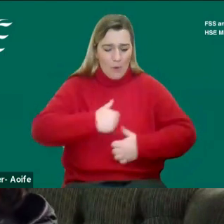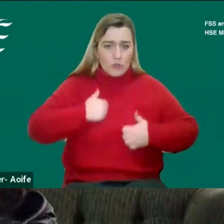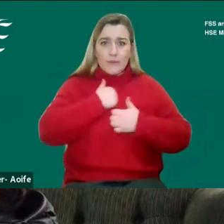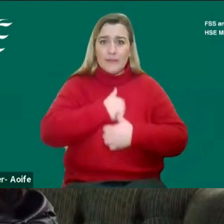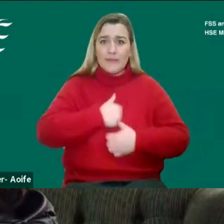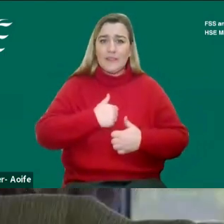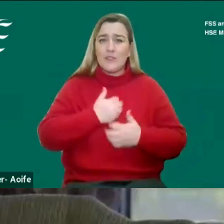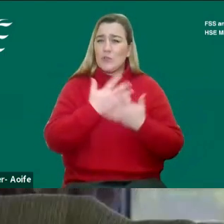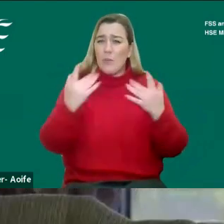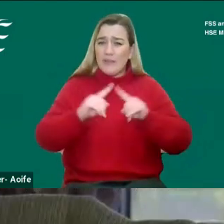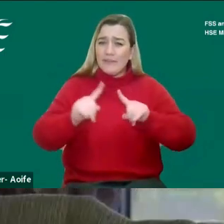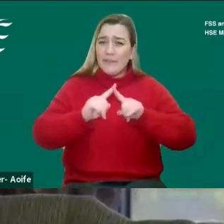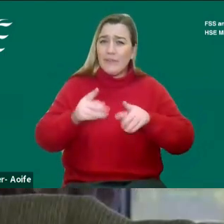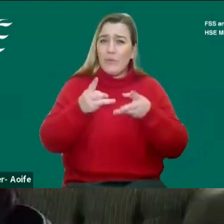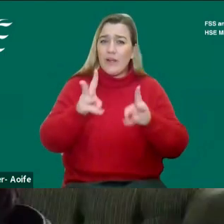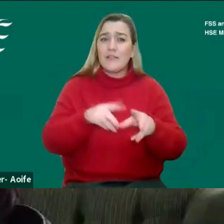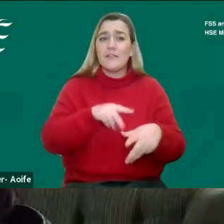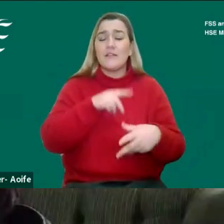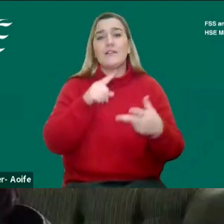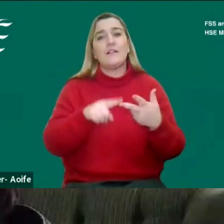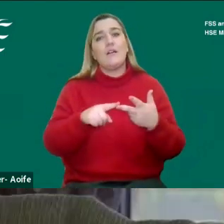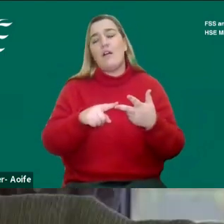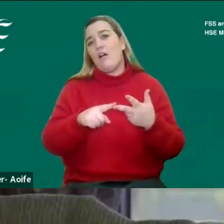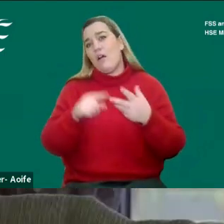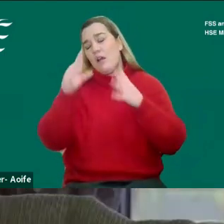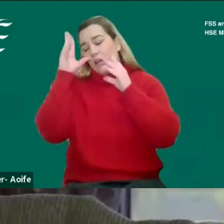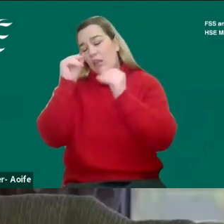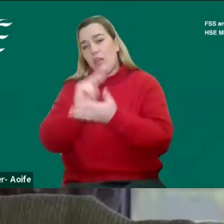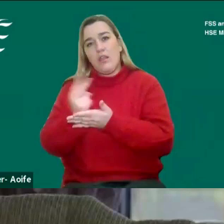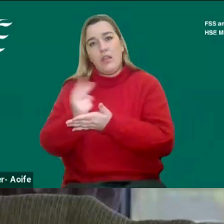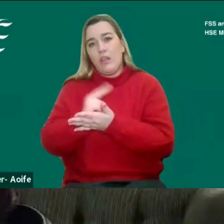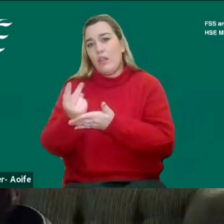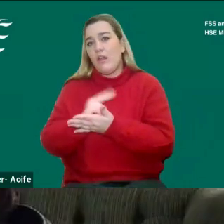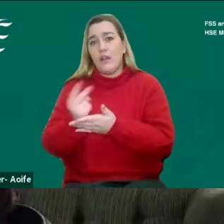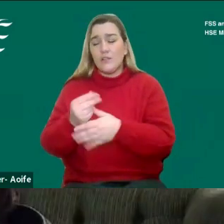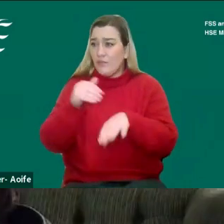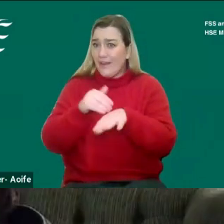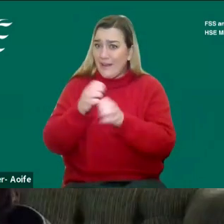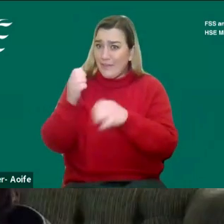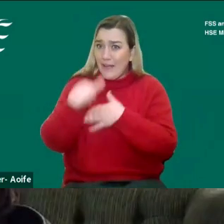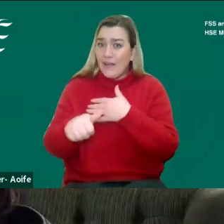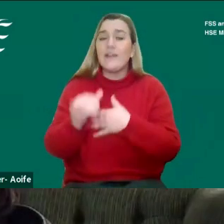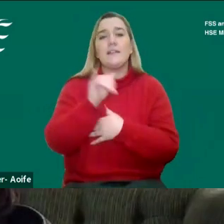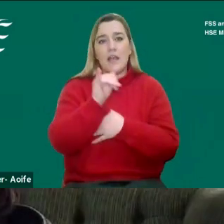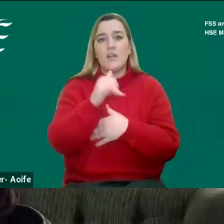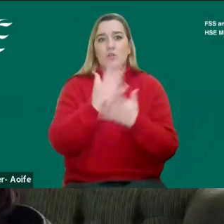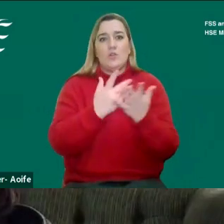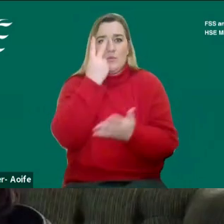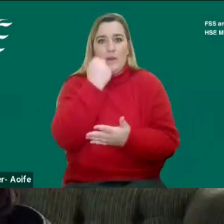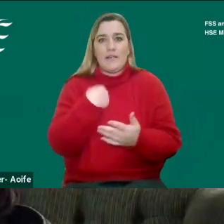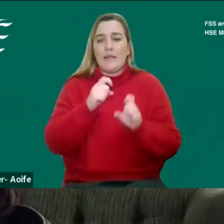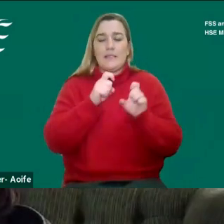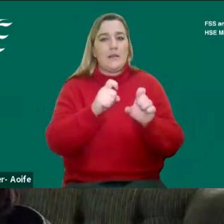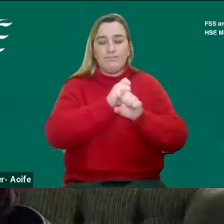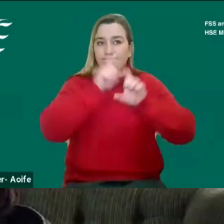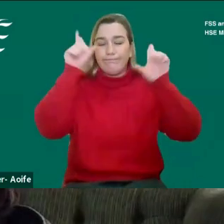different ways. Like, So would you have sleepless nights? oh, she would. So it would affect you, do you? Oh yeah, you'd have like, there was some nights there and I'd still be wide awake at 5